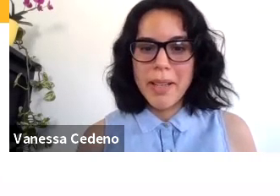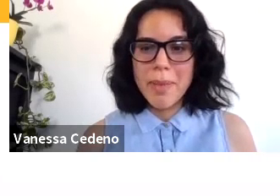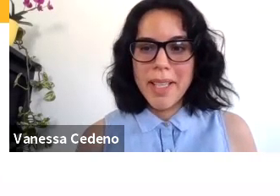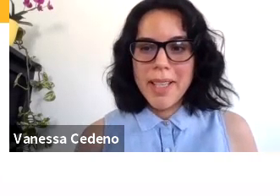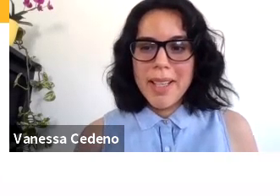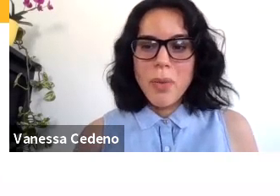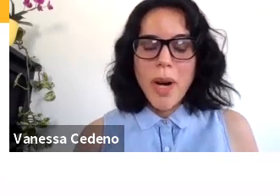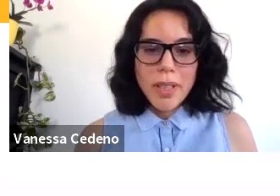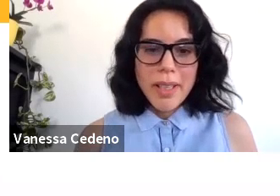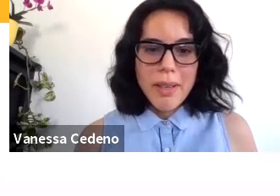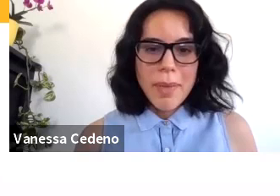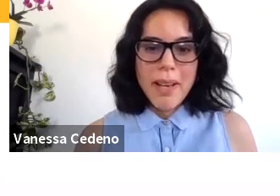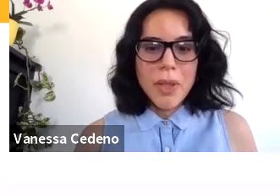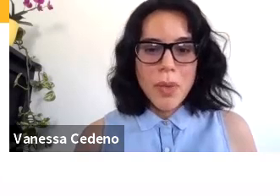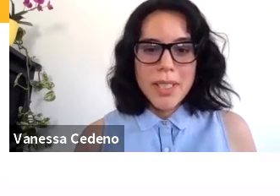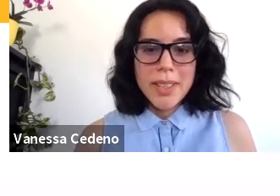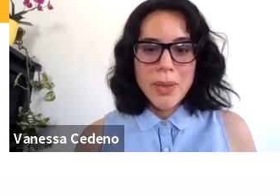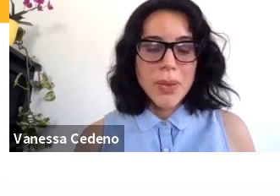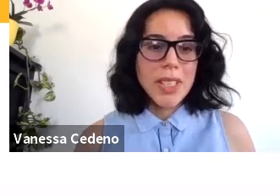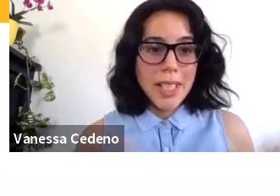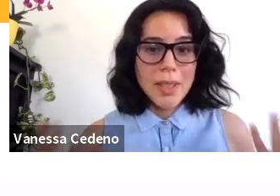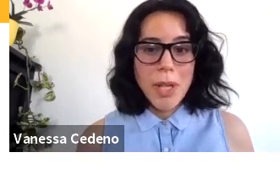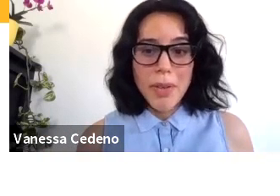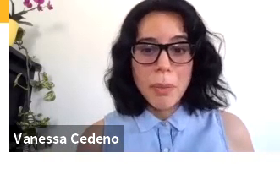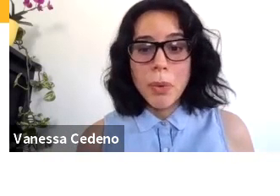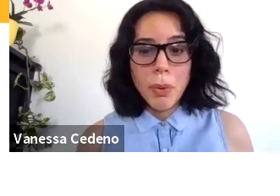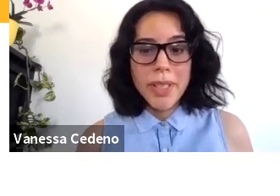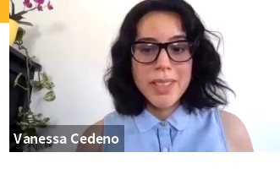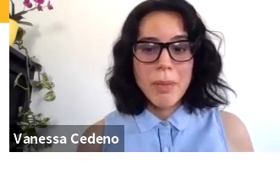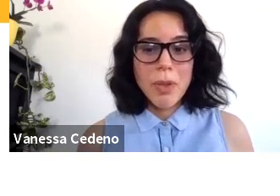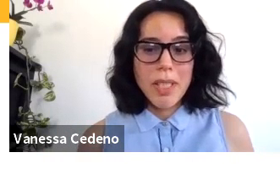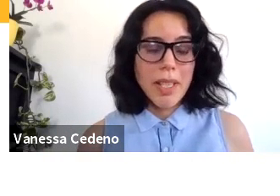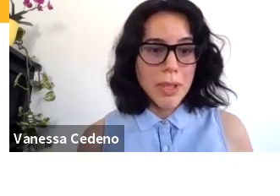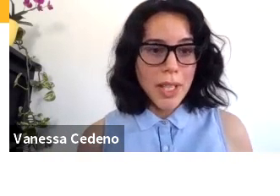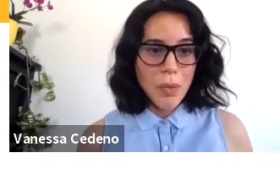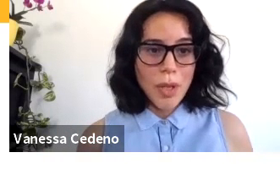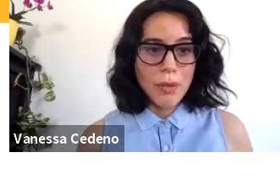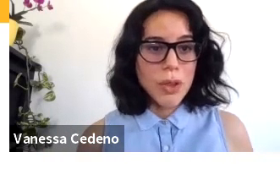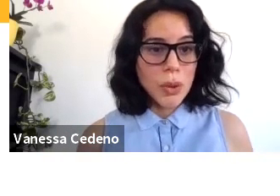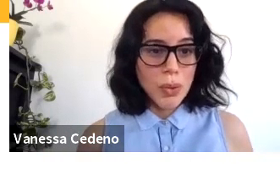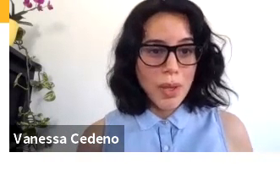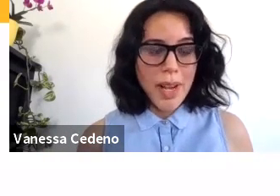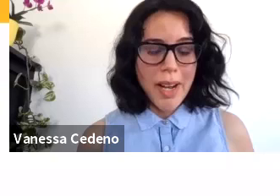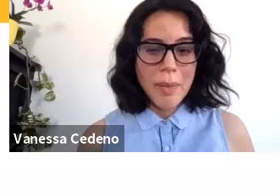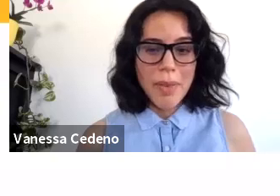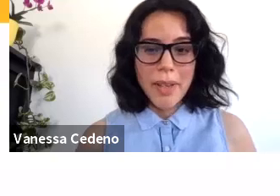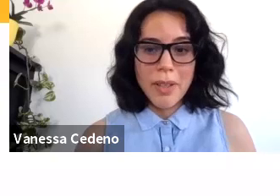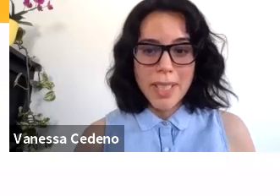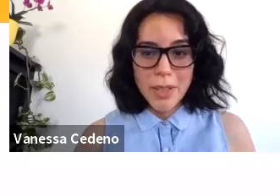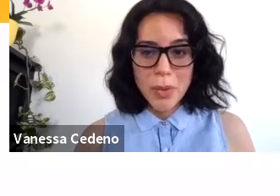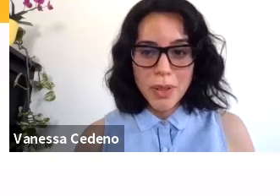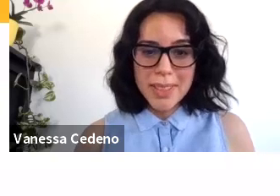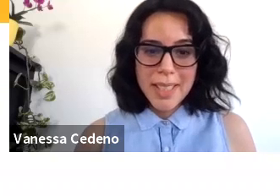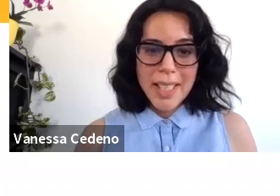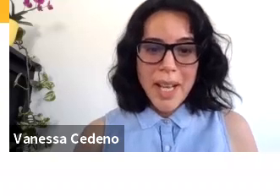to welcome everyone to tonight's Beyond the Blueprint Community Update, one of 2 that